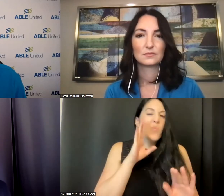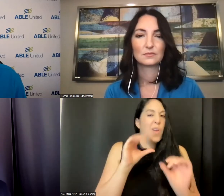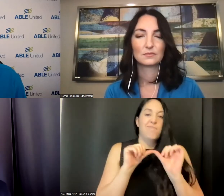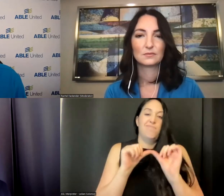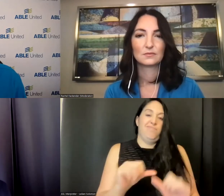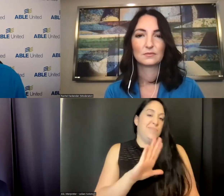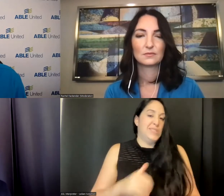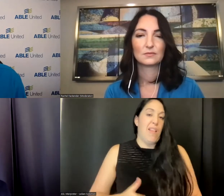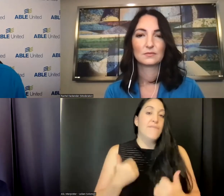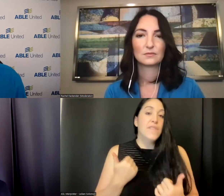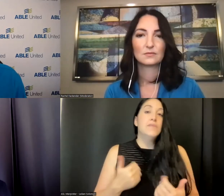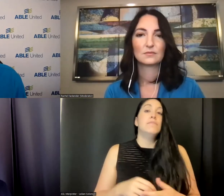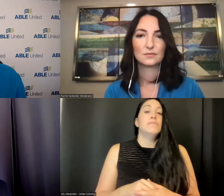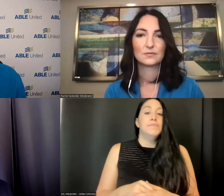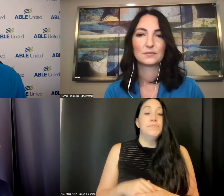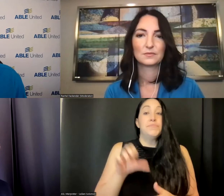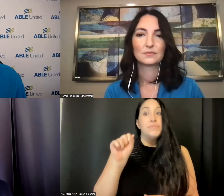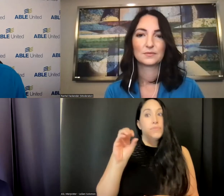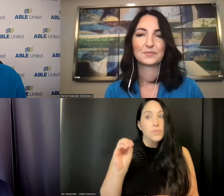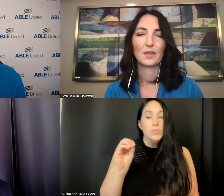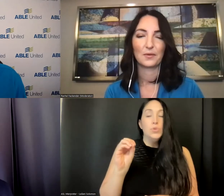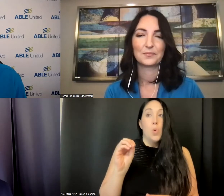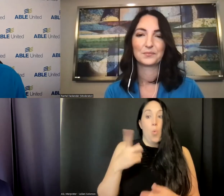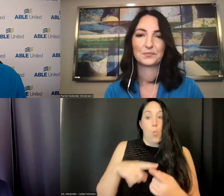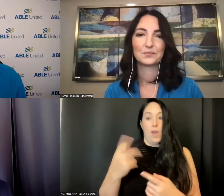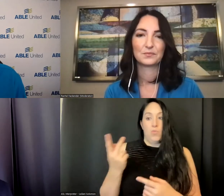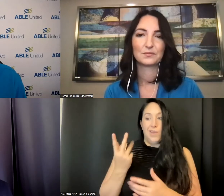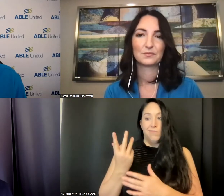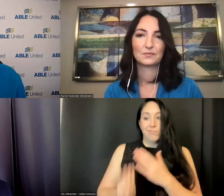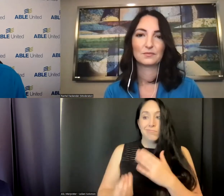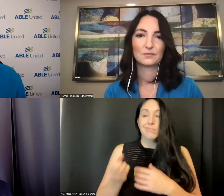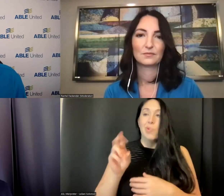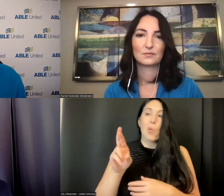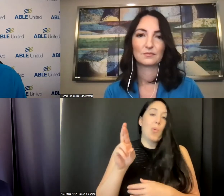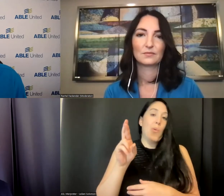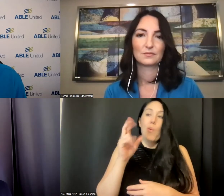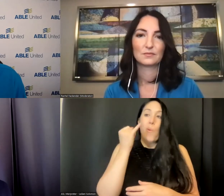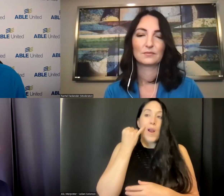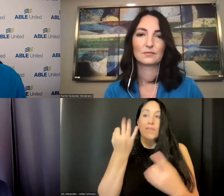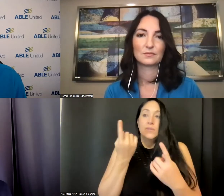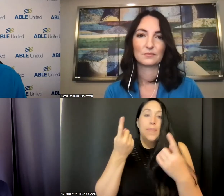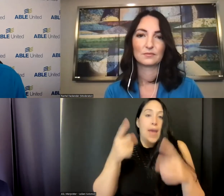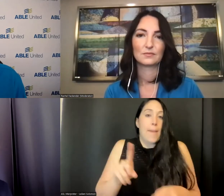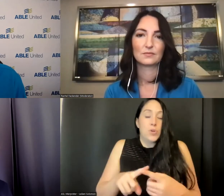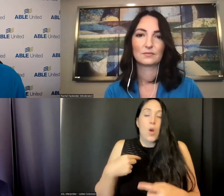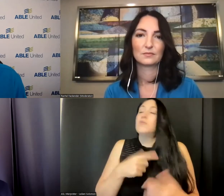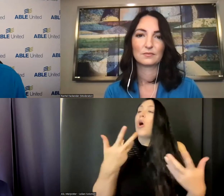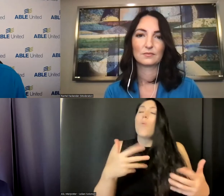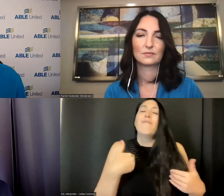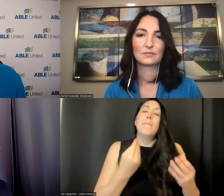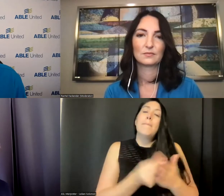that when we are gone, or if something happens to one of us, we've got money that's set